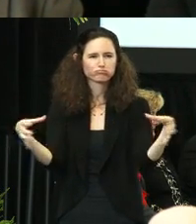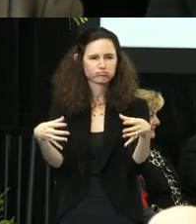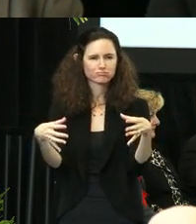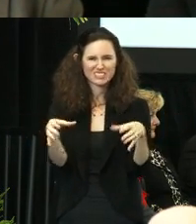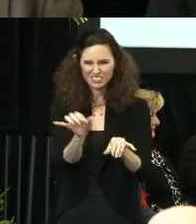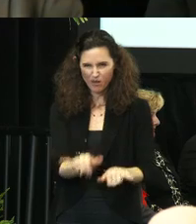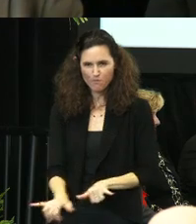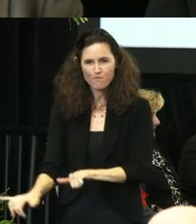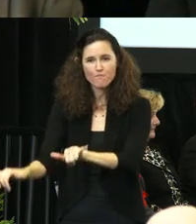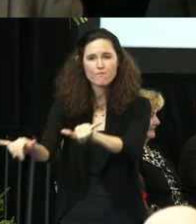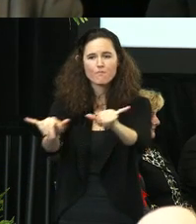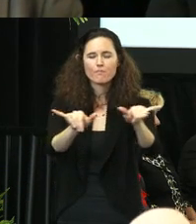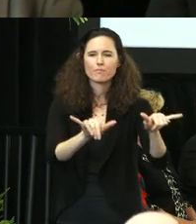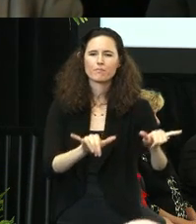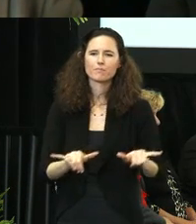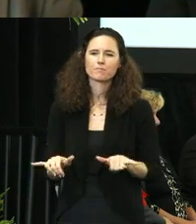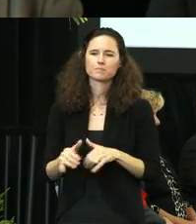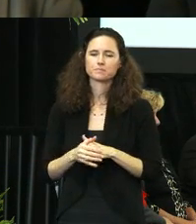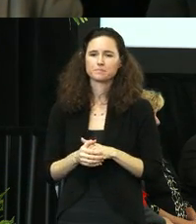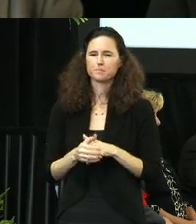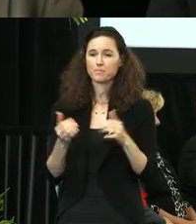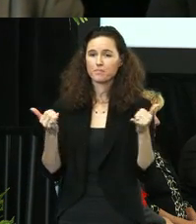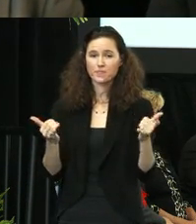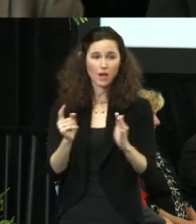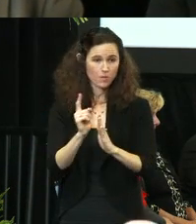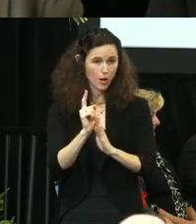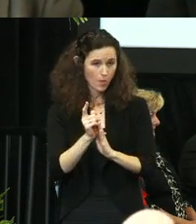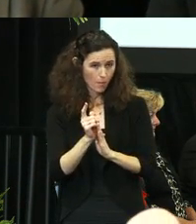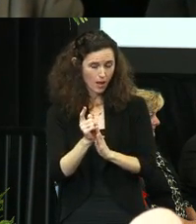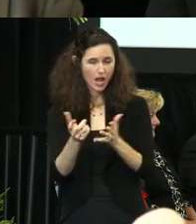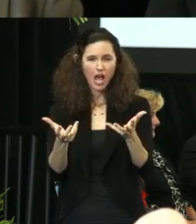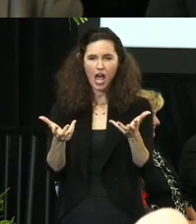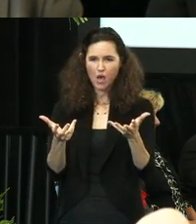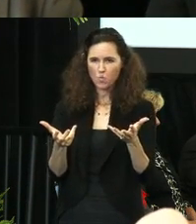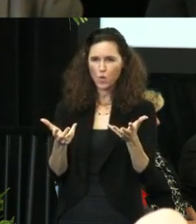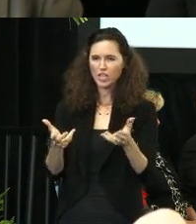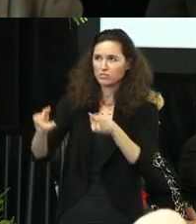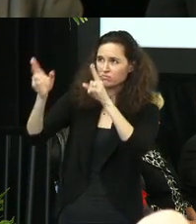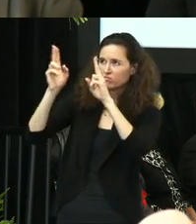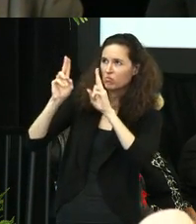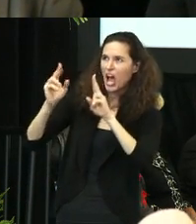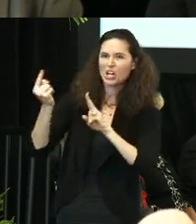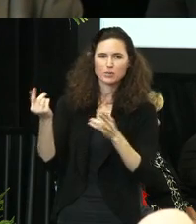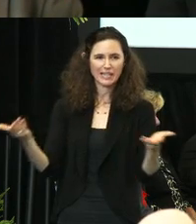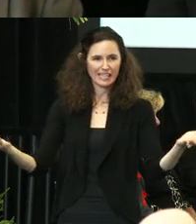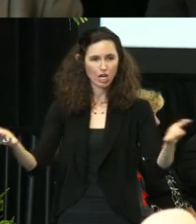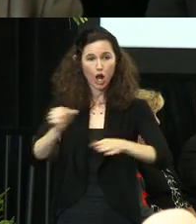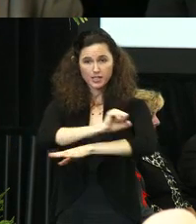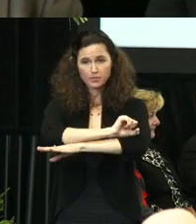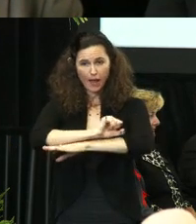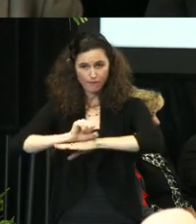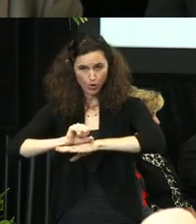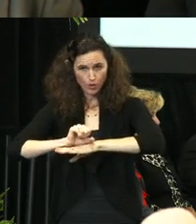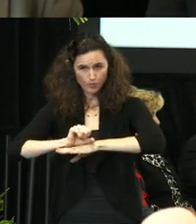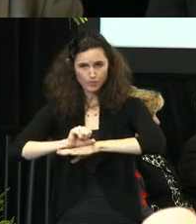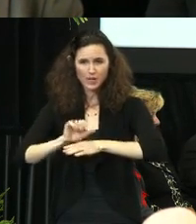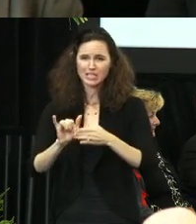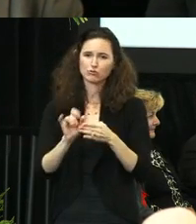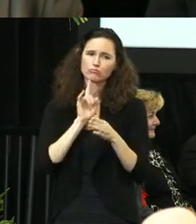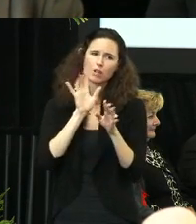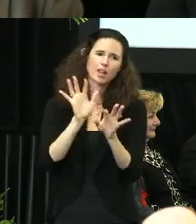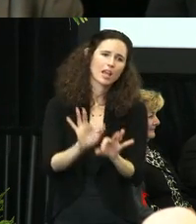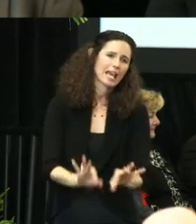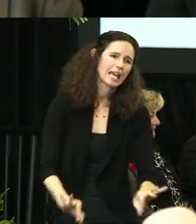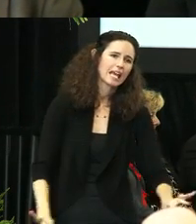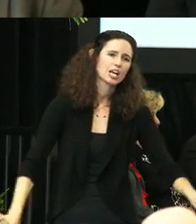And if I might take just a moment to recognize someone on this platform who is not only instrumental in leading